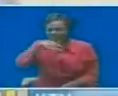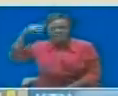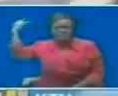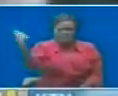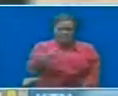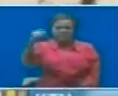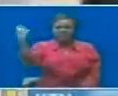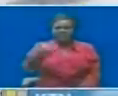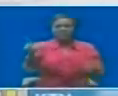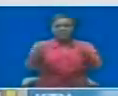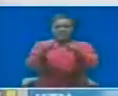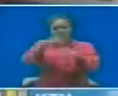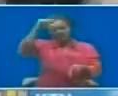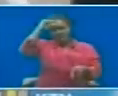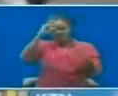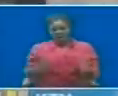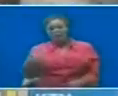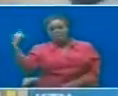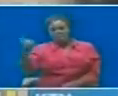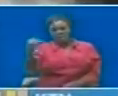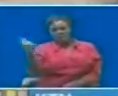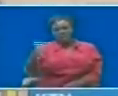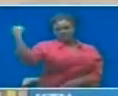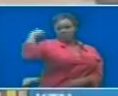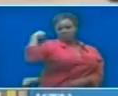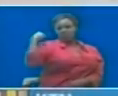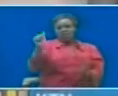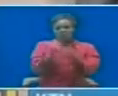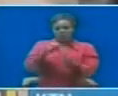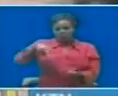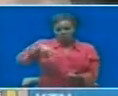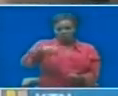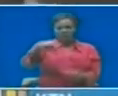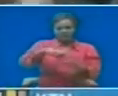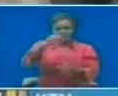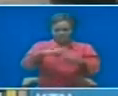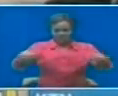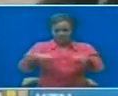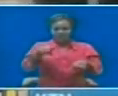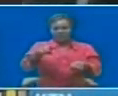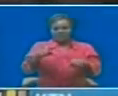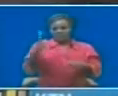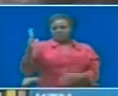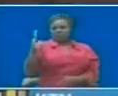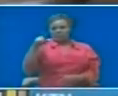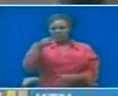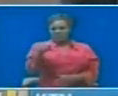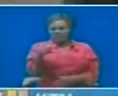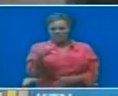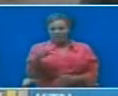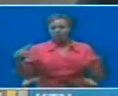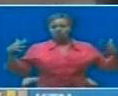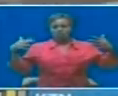and Kwale Governor Salim Mvurya on the back with a walking stick. It would appear that his bodyguards were taken by the events